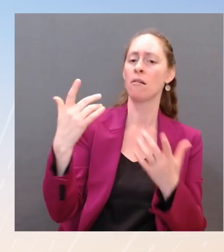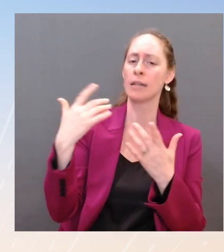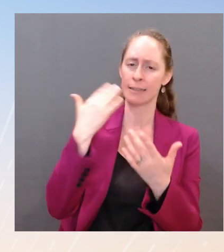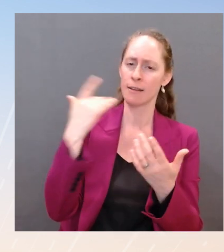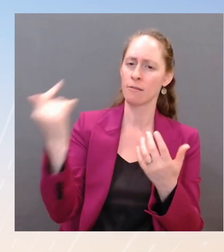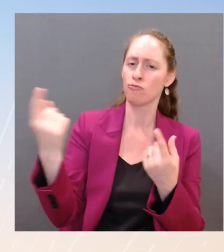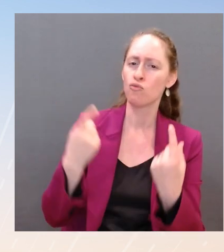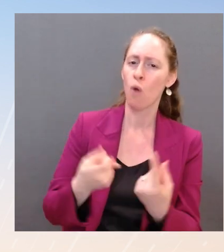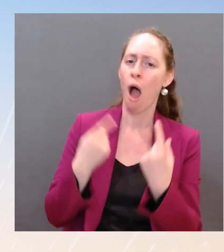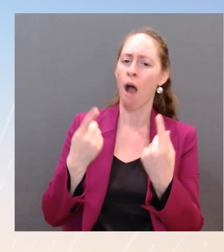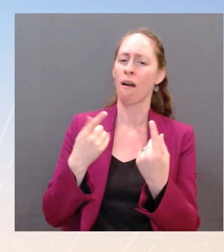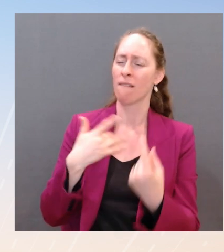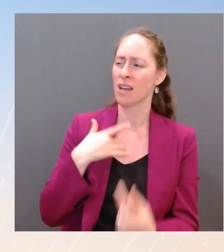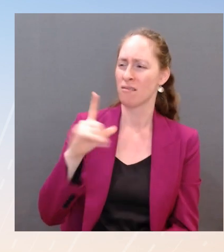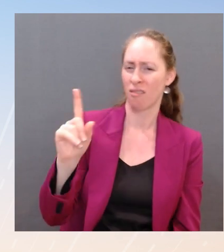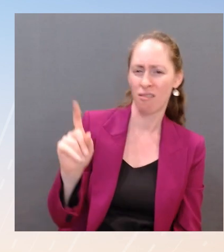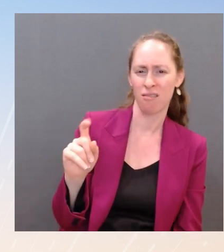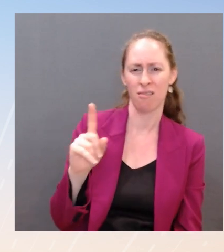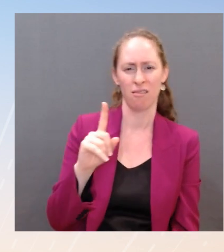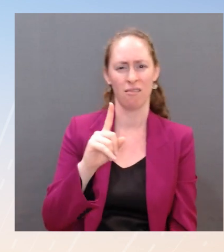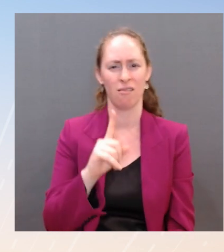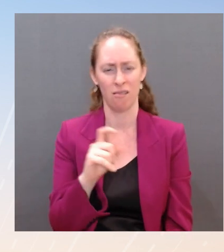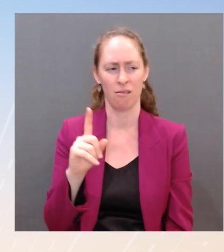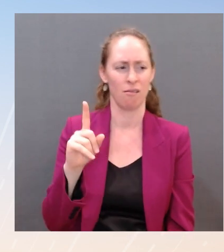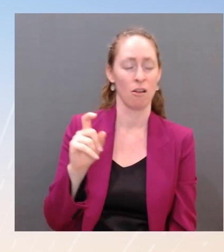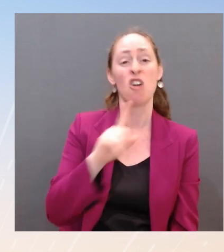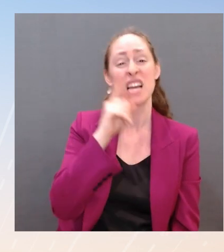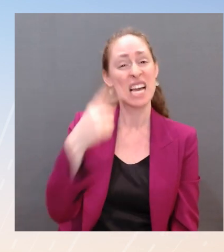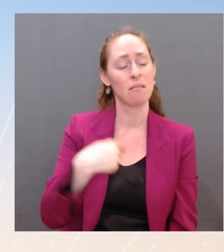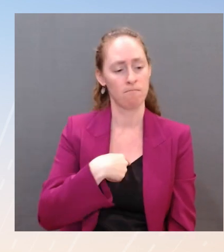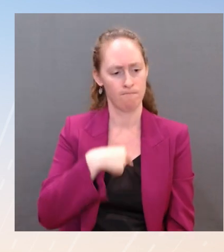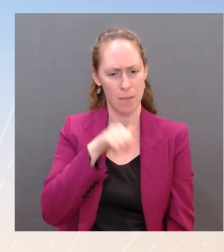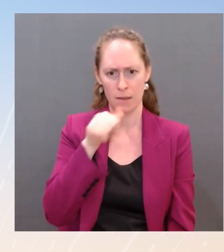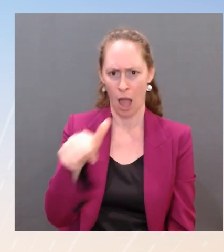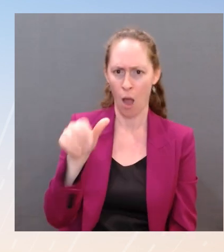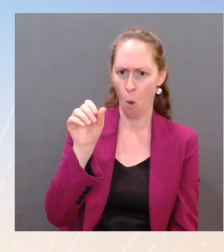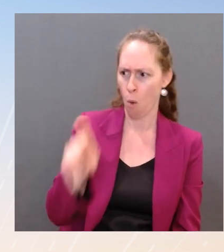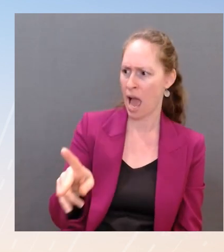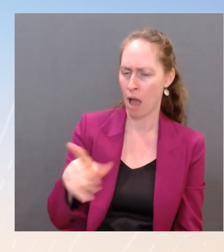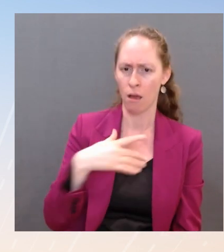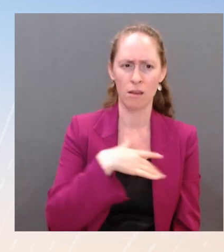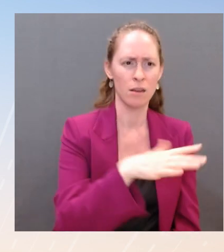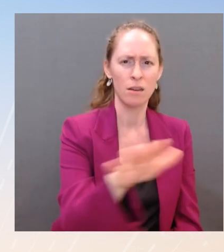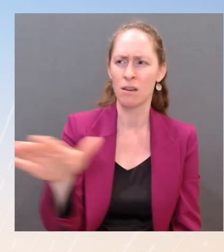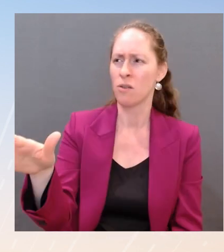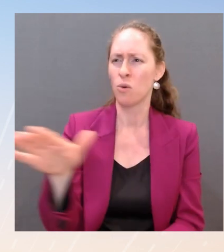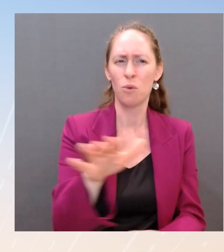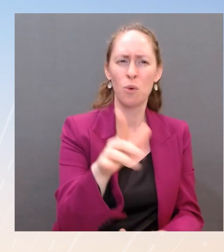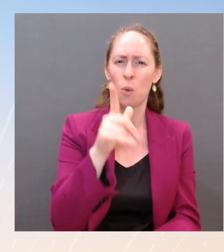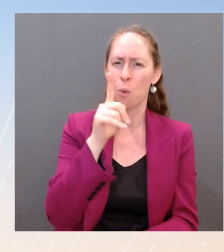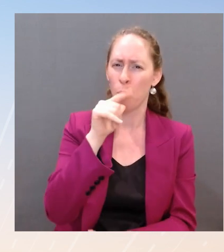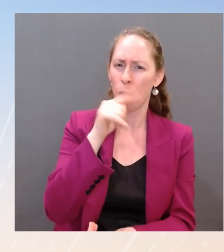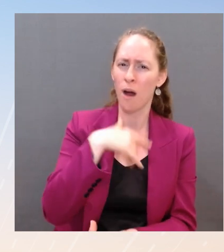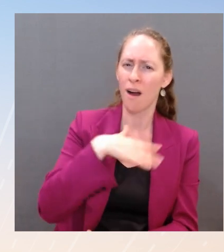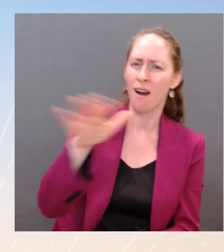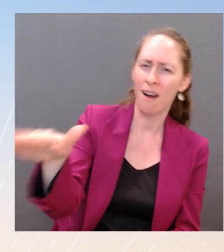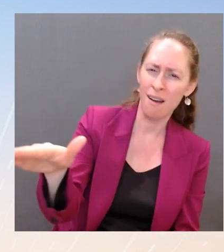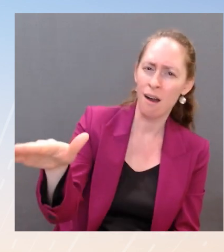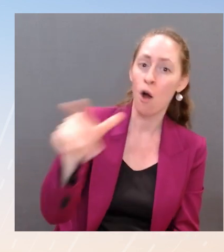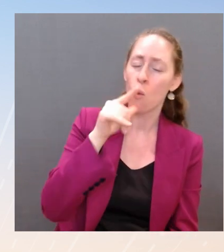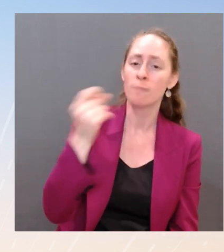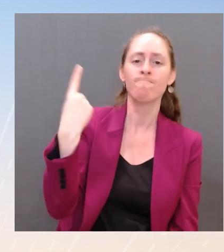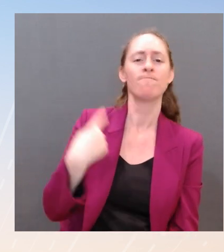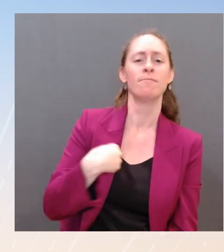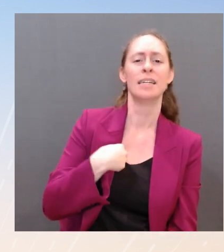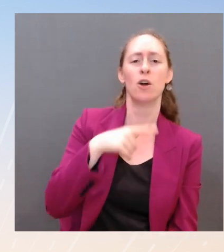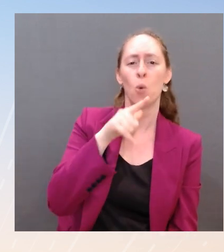who to go to. And we came together with that purpose. We want to have other young people go to people and tell them, take them up in their head and